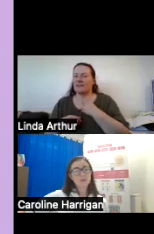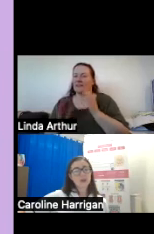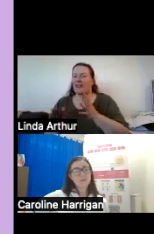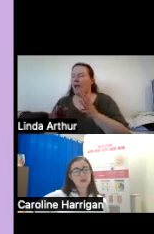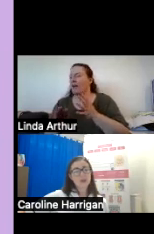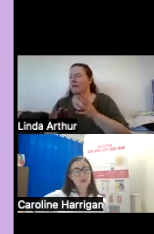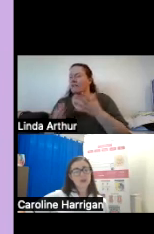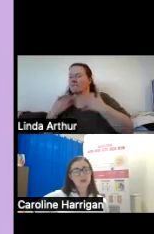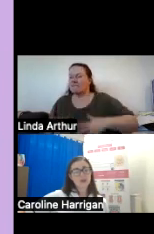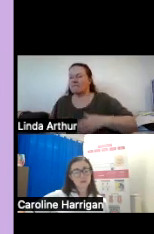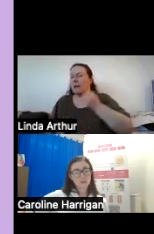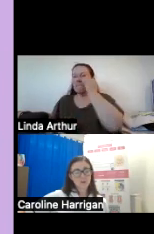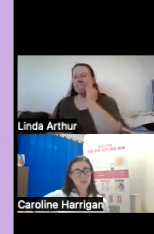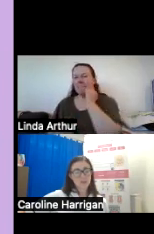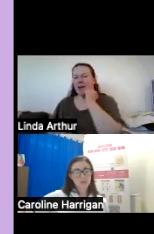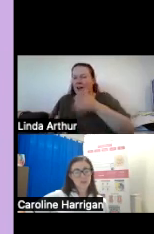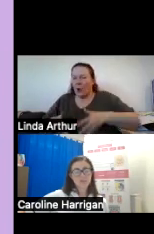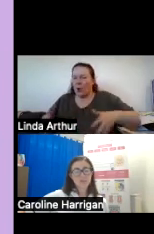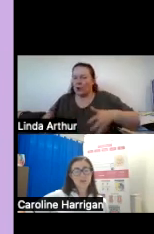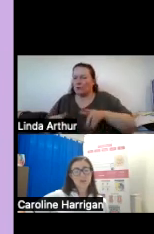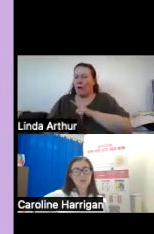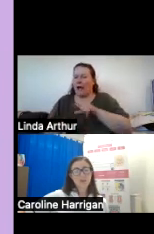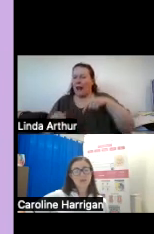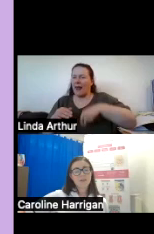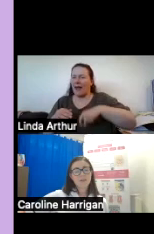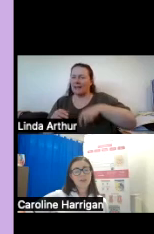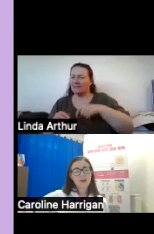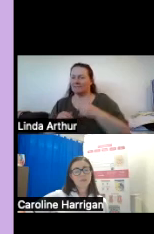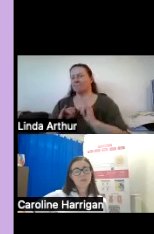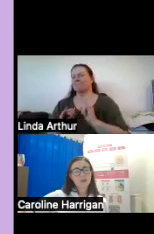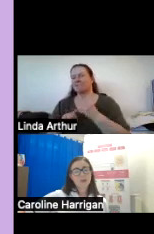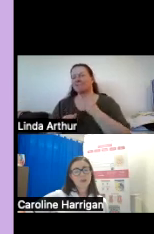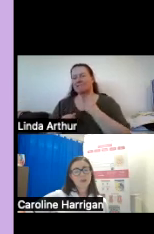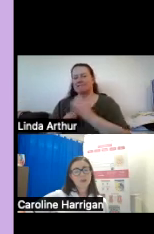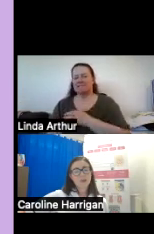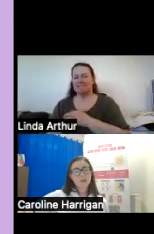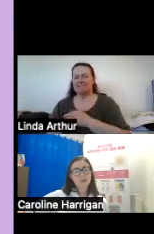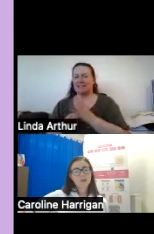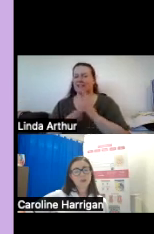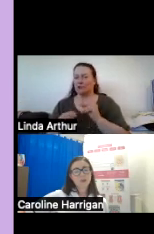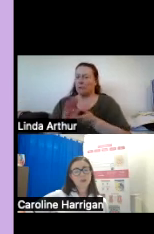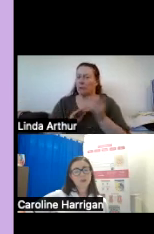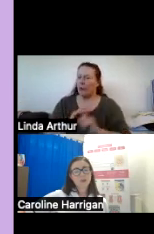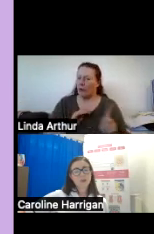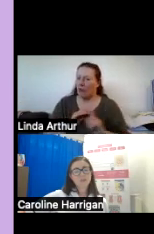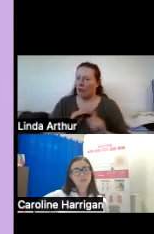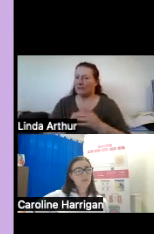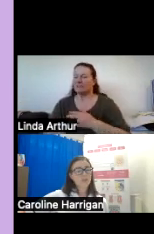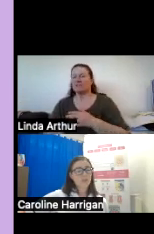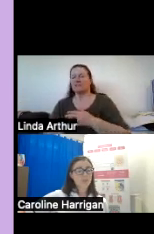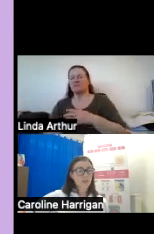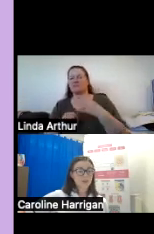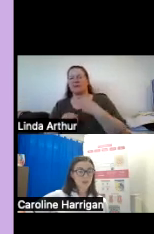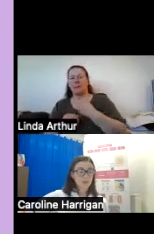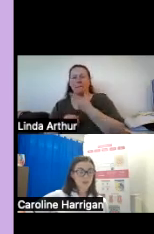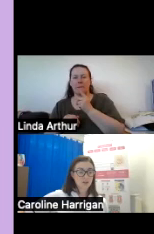wear black loose clothing because I leak. And then they have to stop going out, or they're afraid they're going to leak. So people